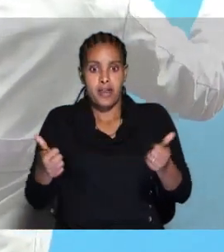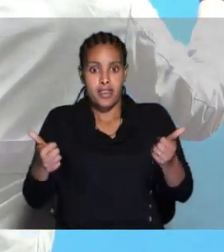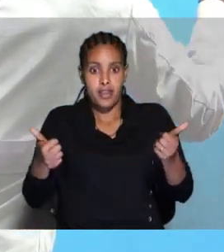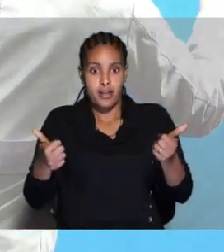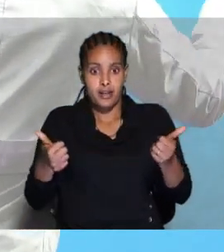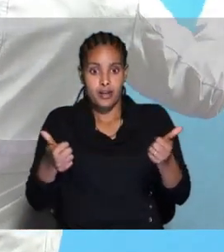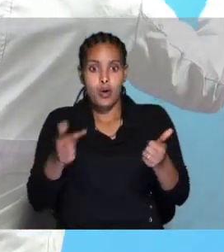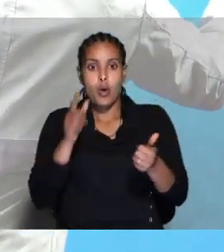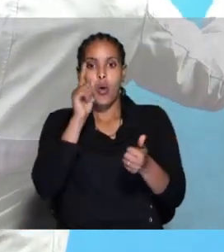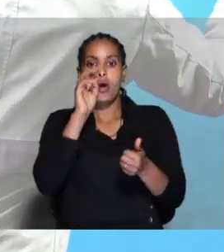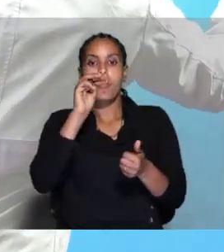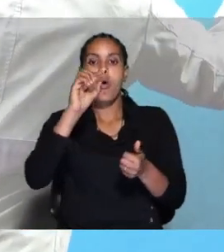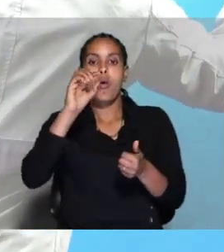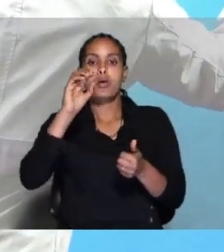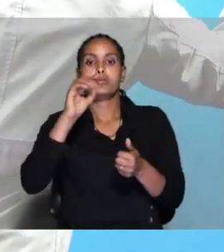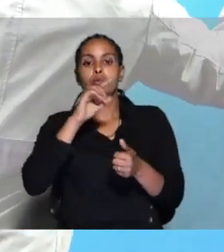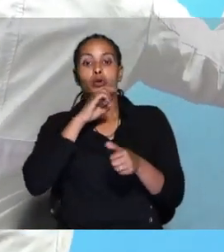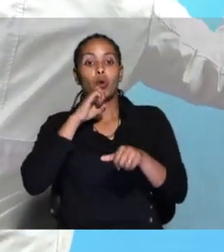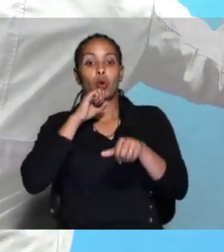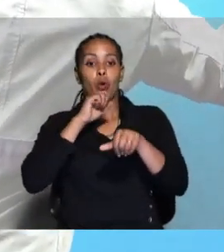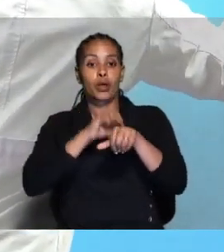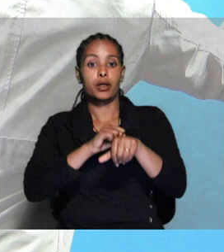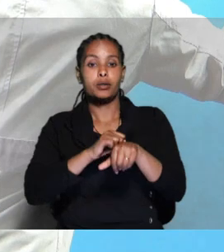solute, 1 mole of solute